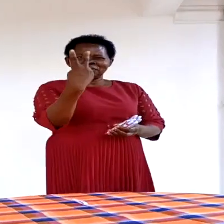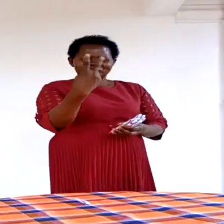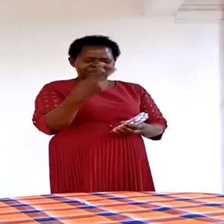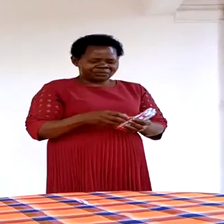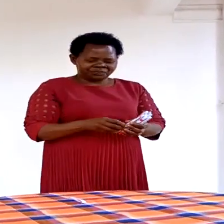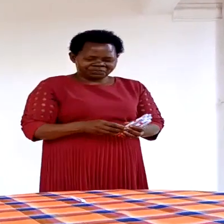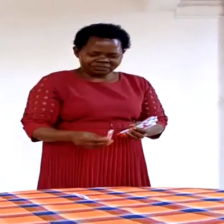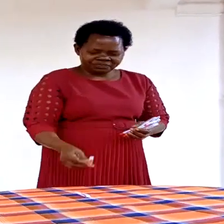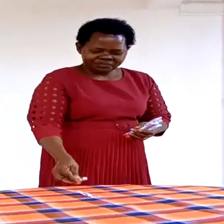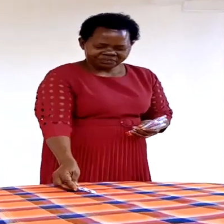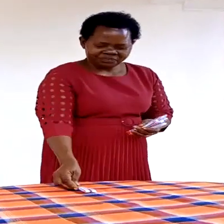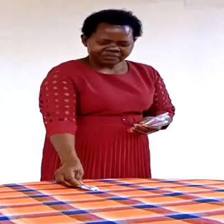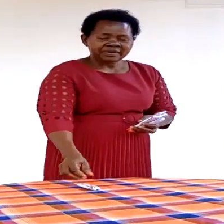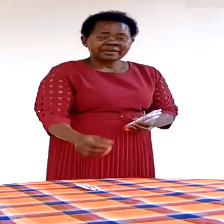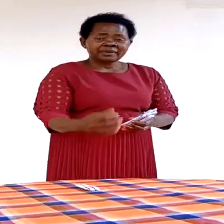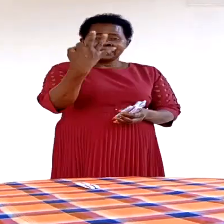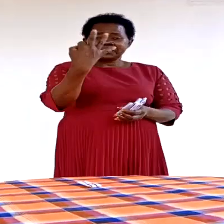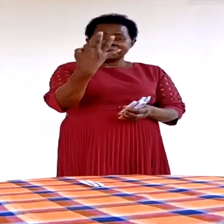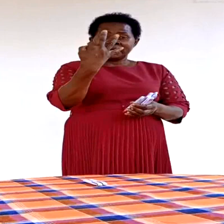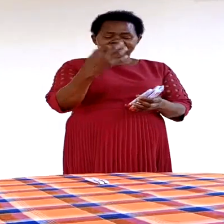One, two,